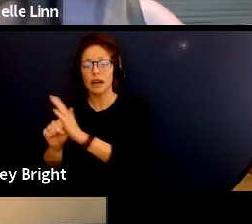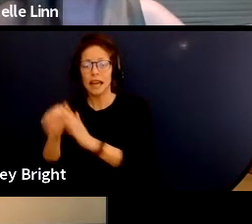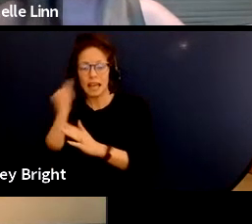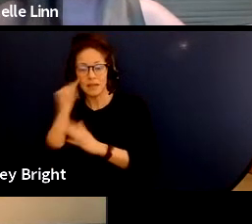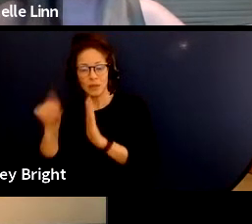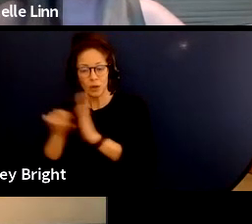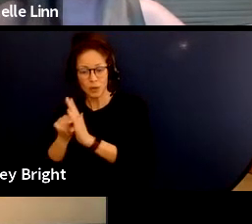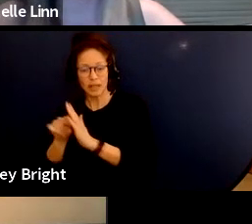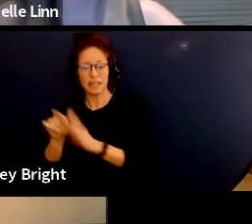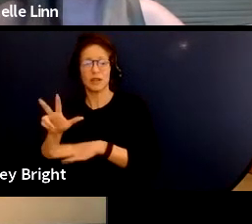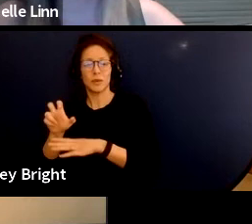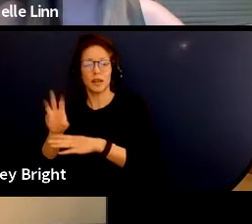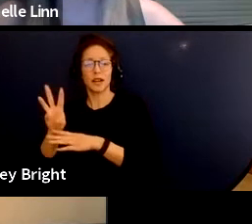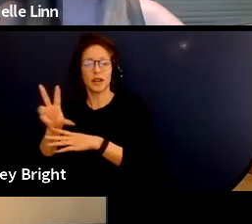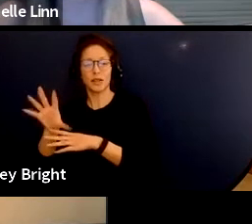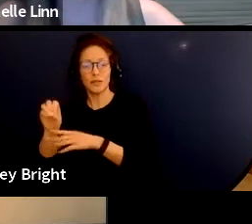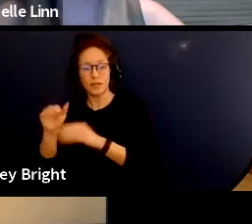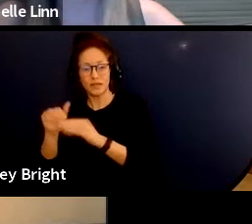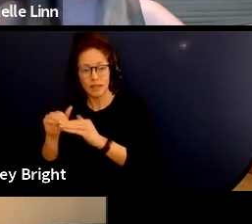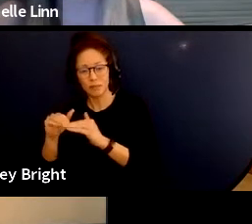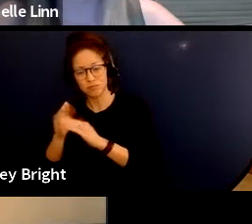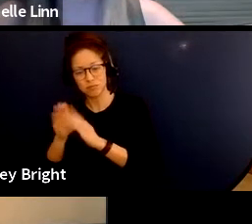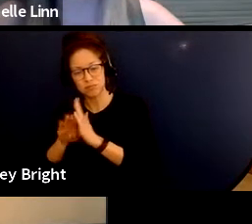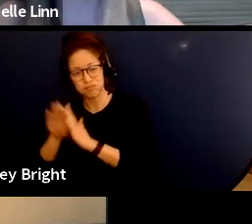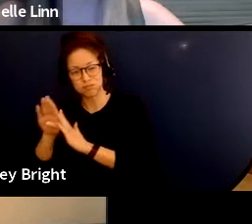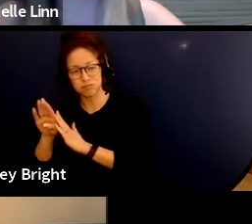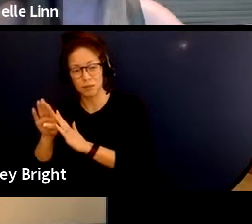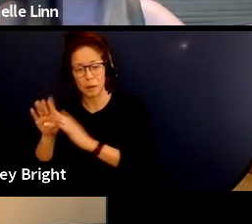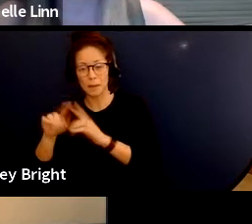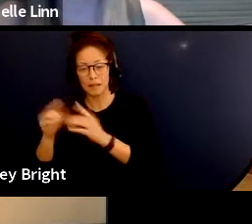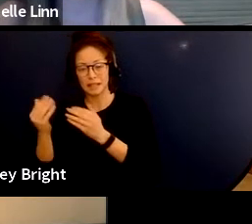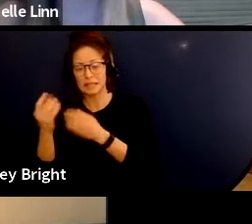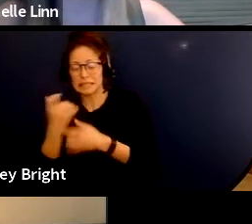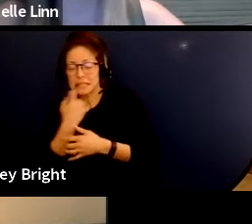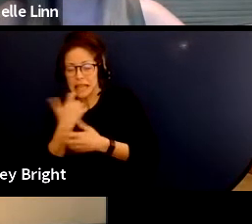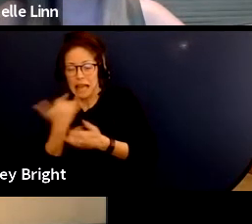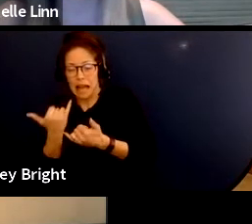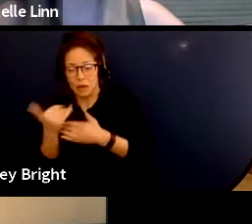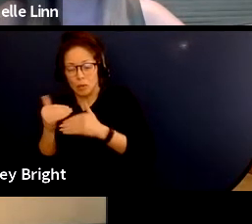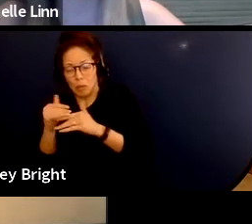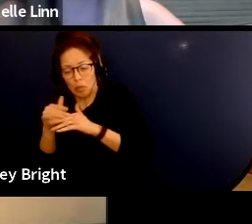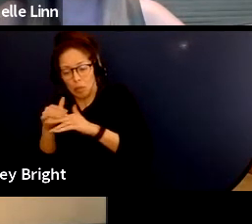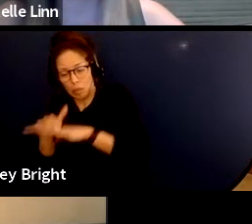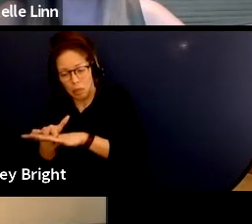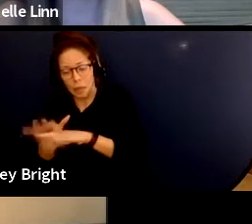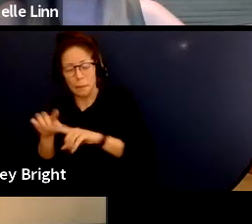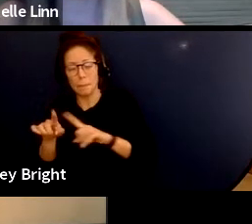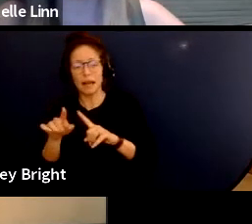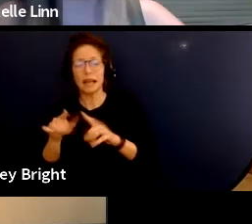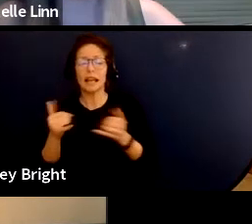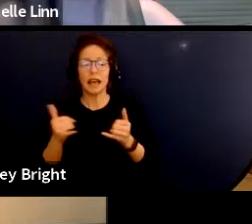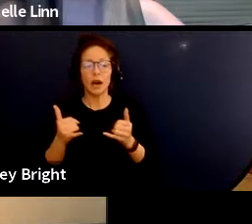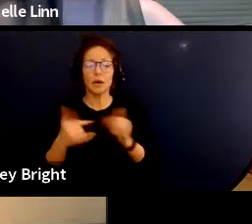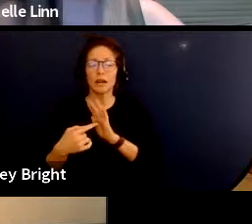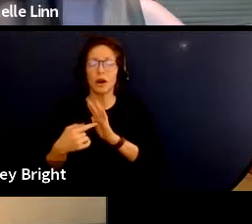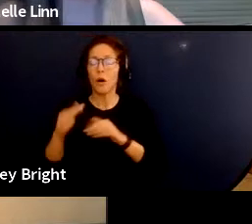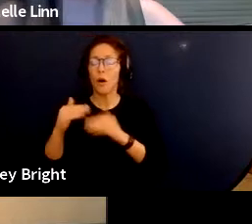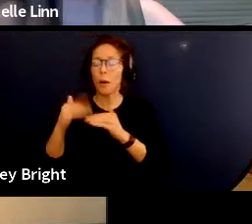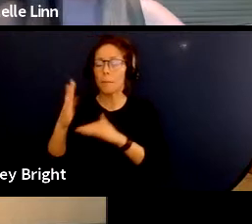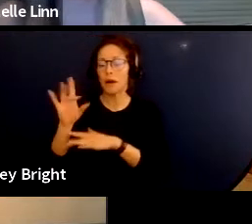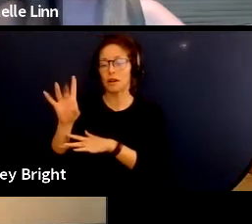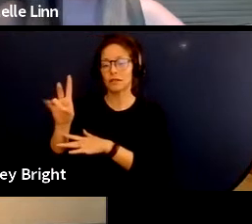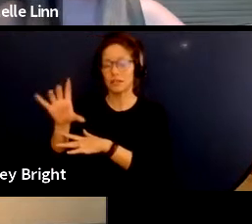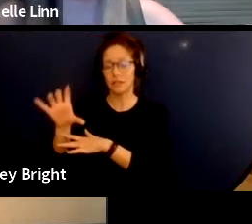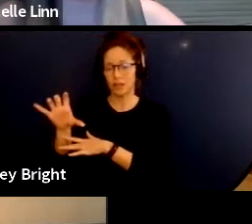350 just begin phasing K-3 into a hybrid model. With local case rates over 700 and holiday